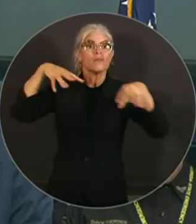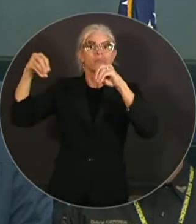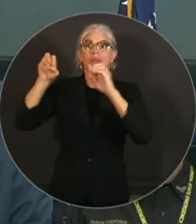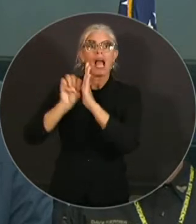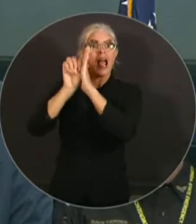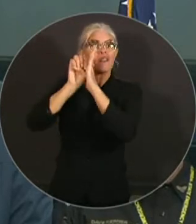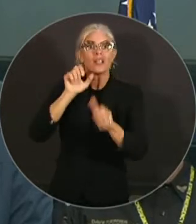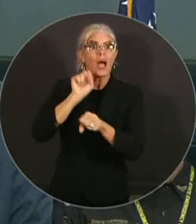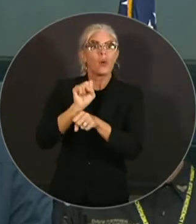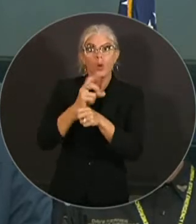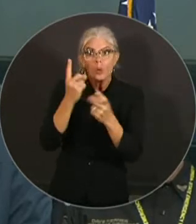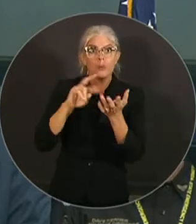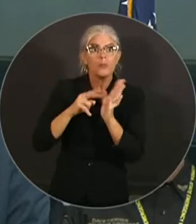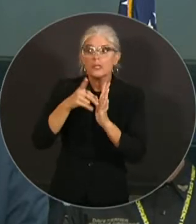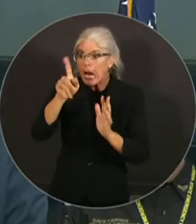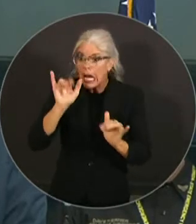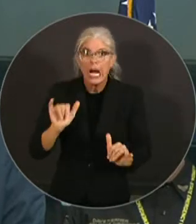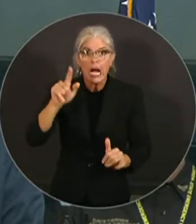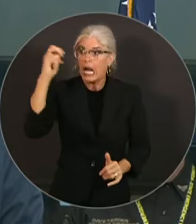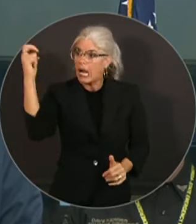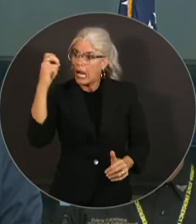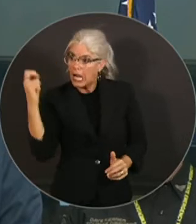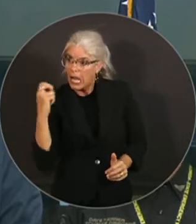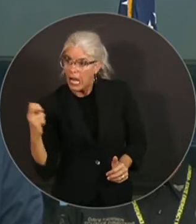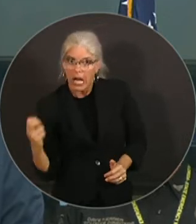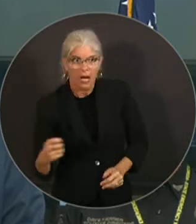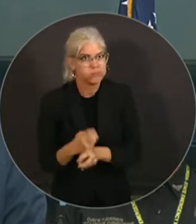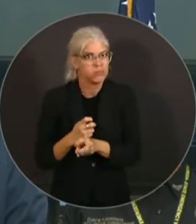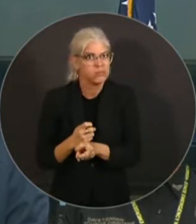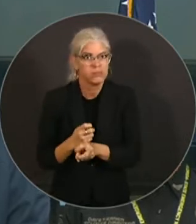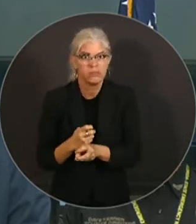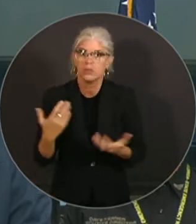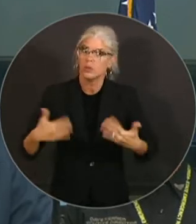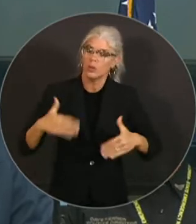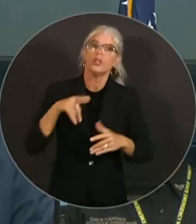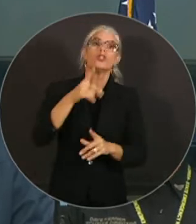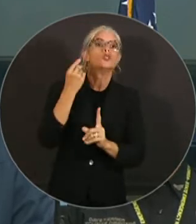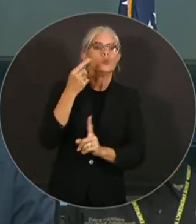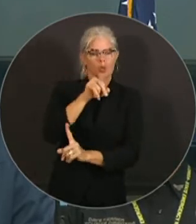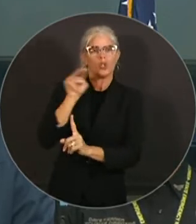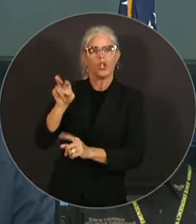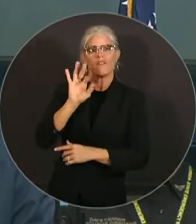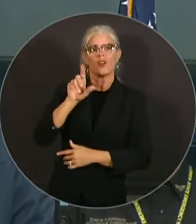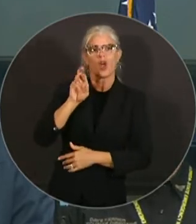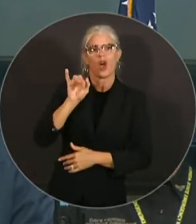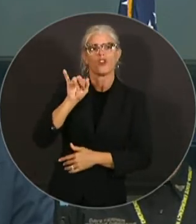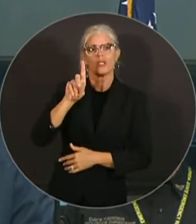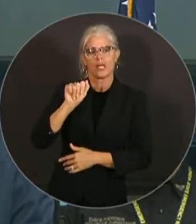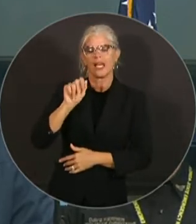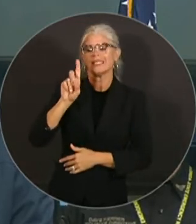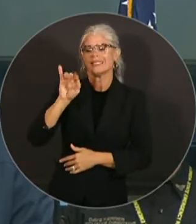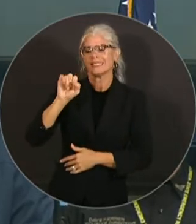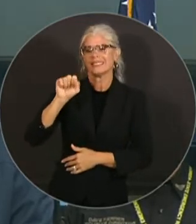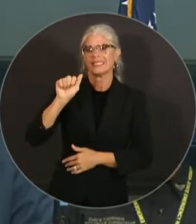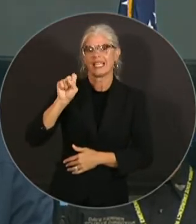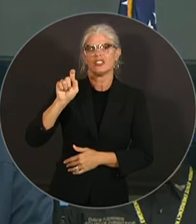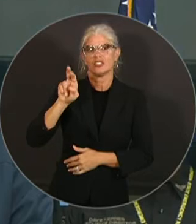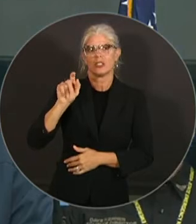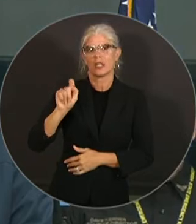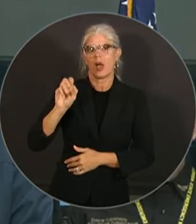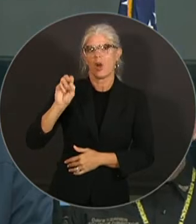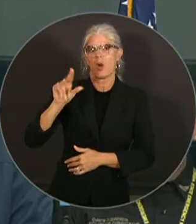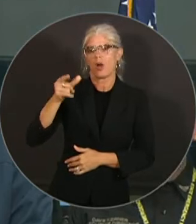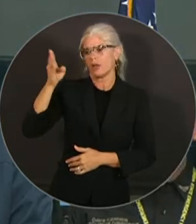working. Visit floridadisaster.org/know. and type in your address to determine if you live